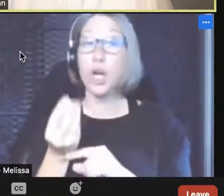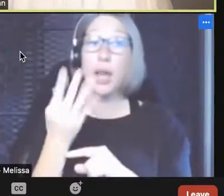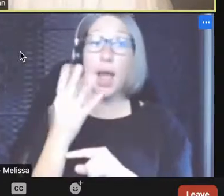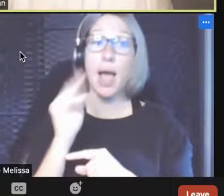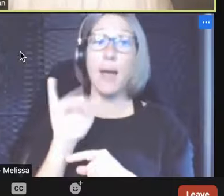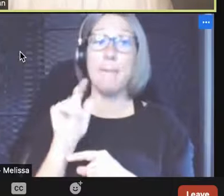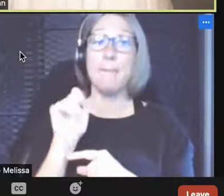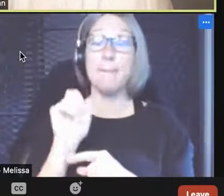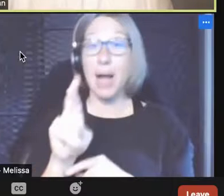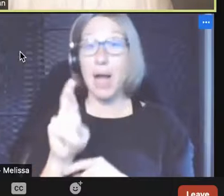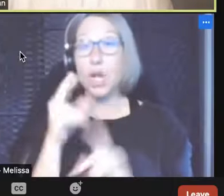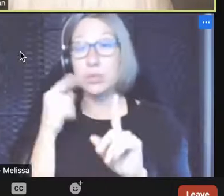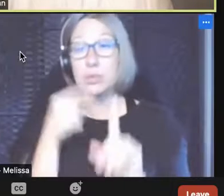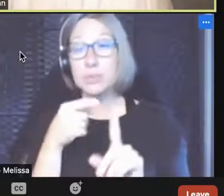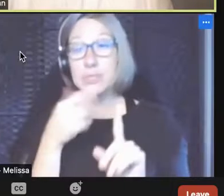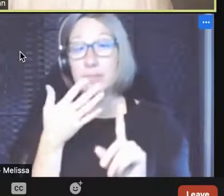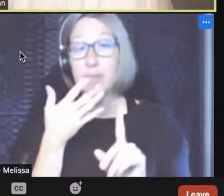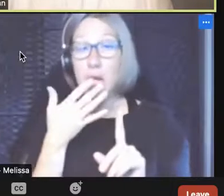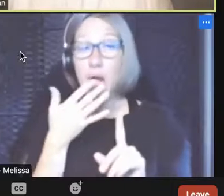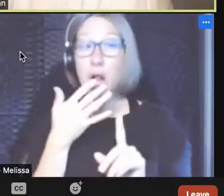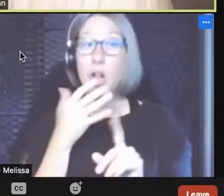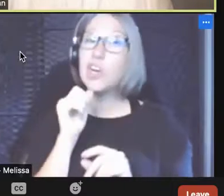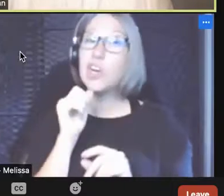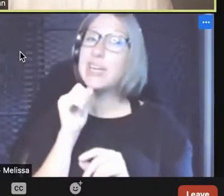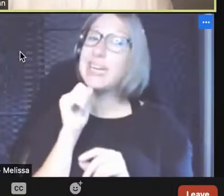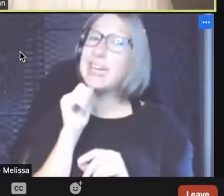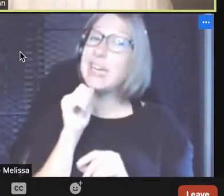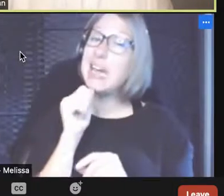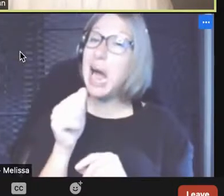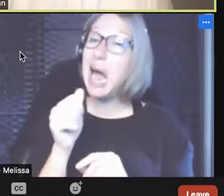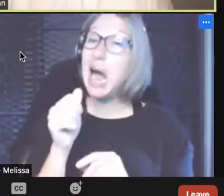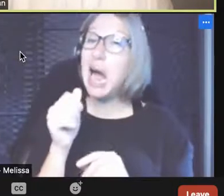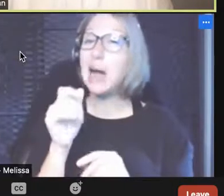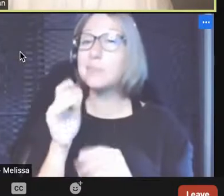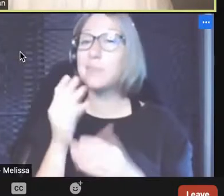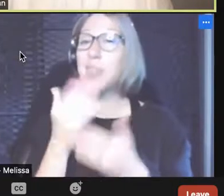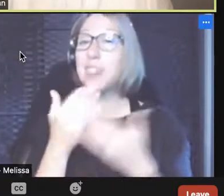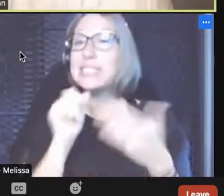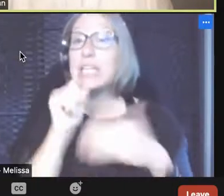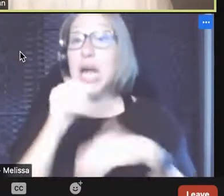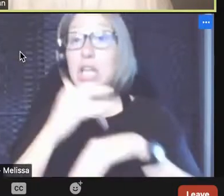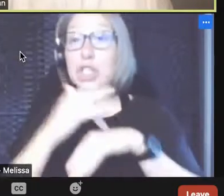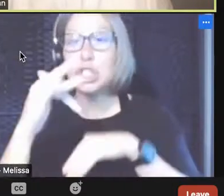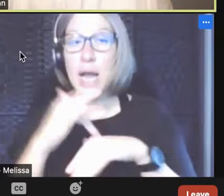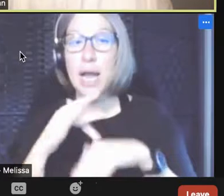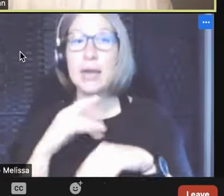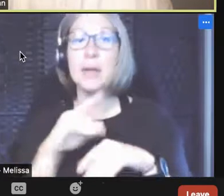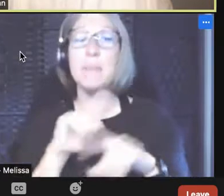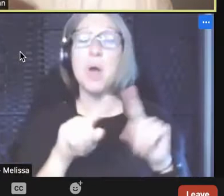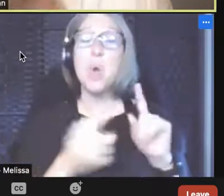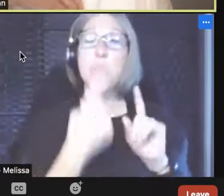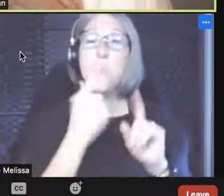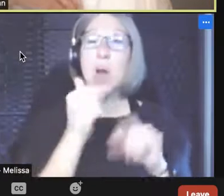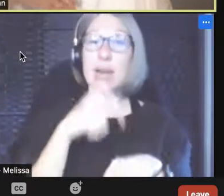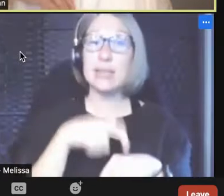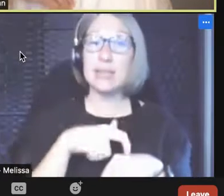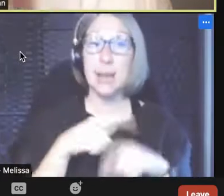of a specific color, not so much things that are non-shiny, but one object at a time. Everything else is